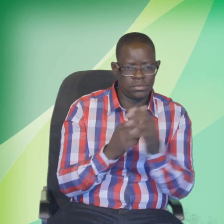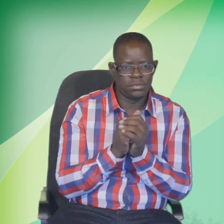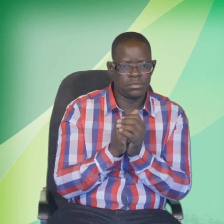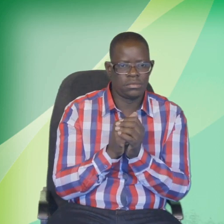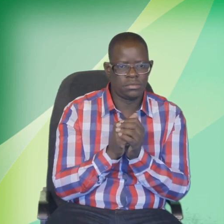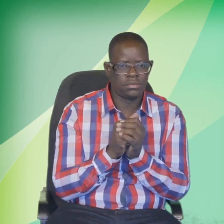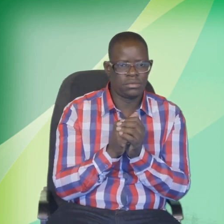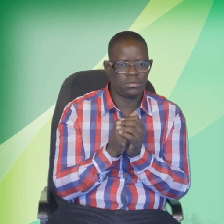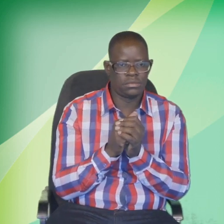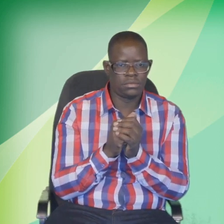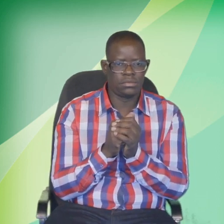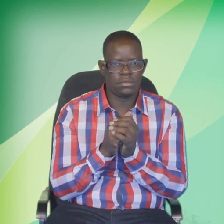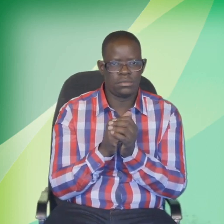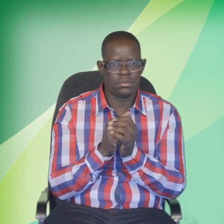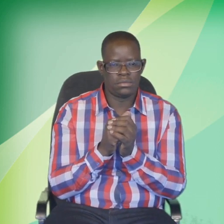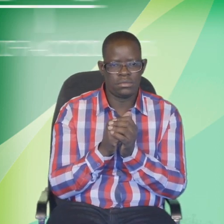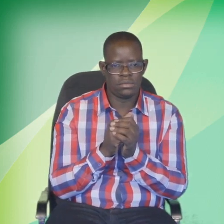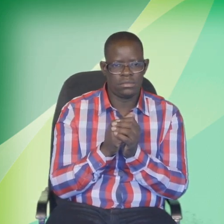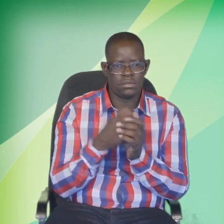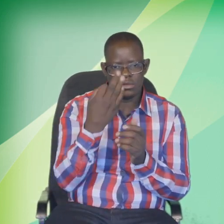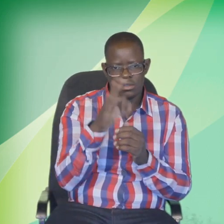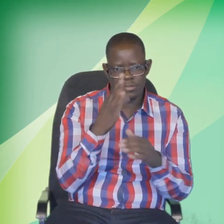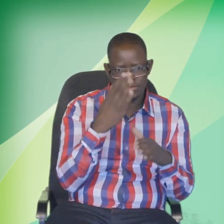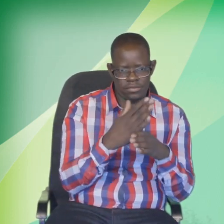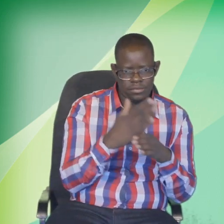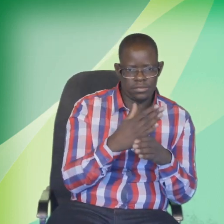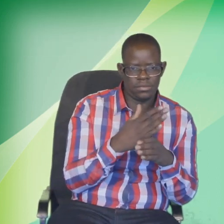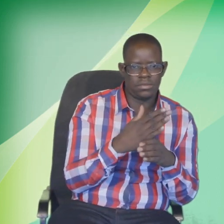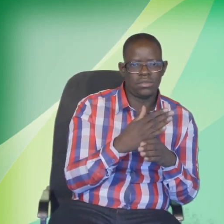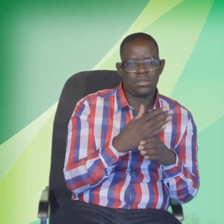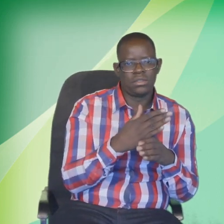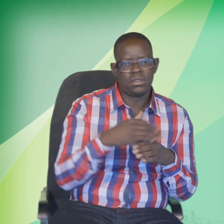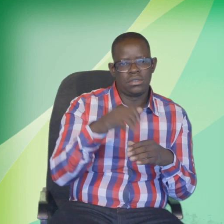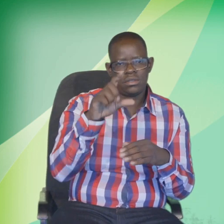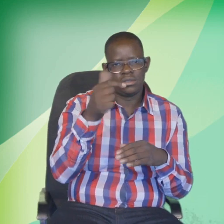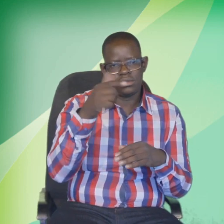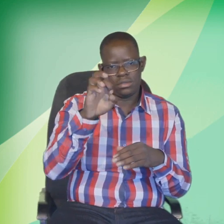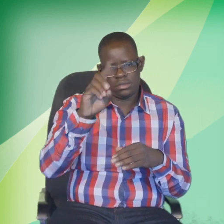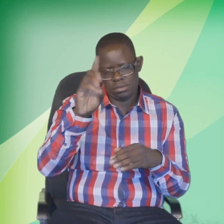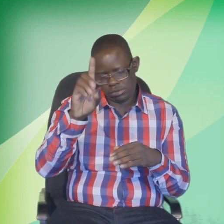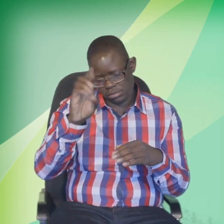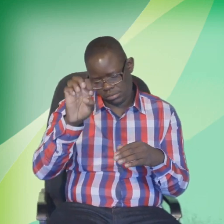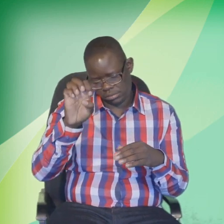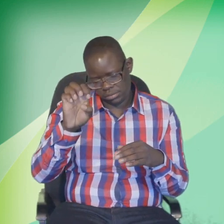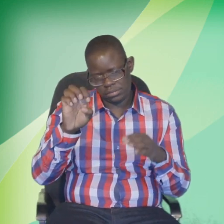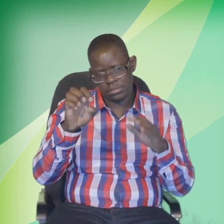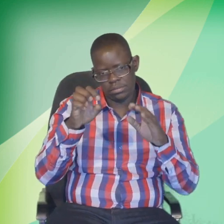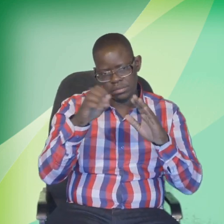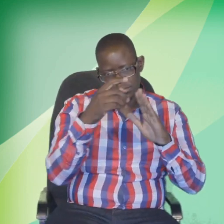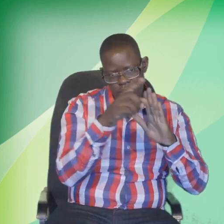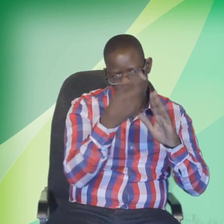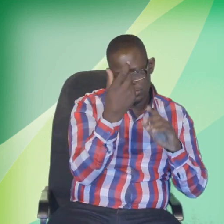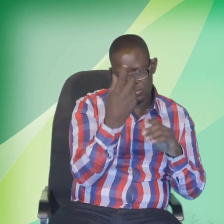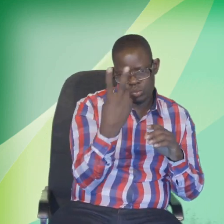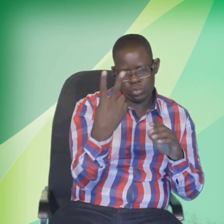liabilities, income, and expense accounts. If you work in the general ledger, you must always apply the basic accounting rules of the